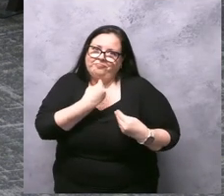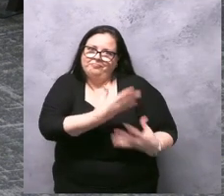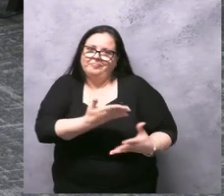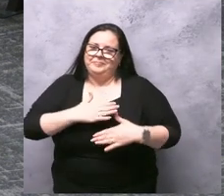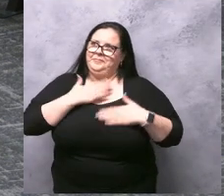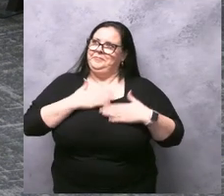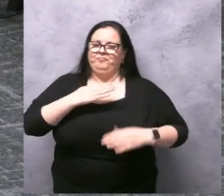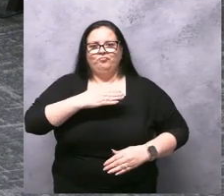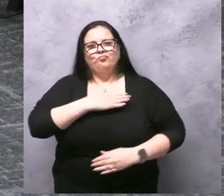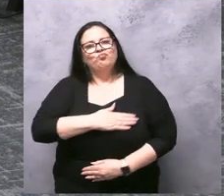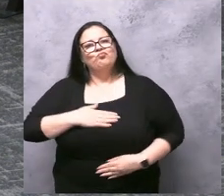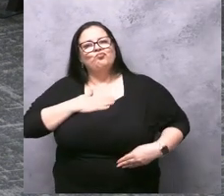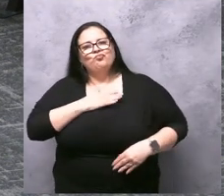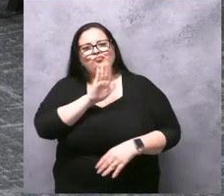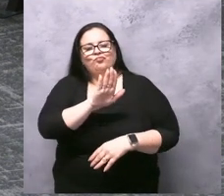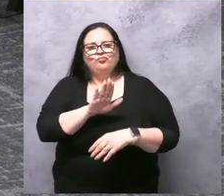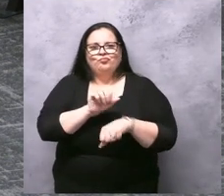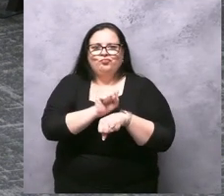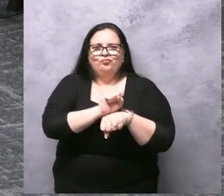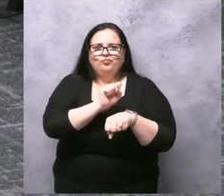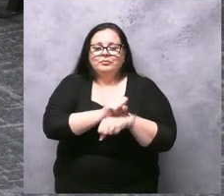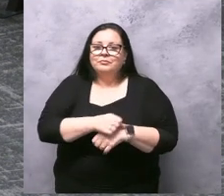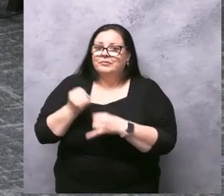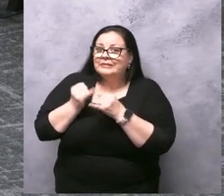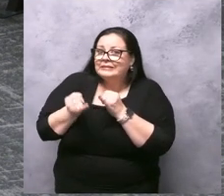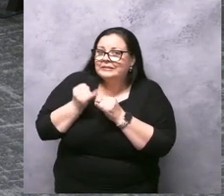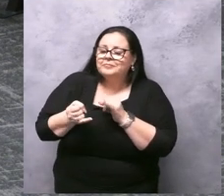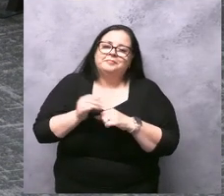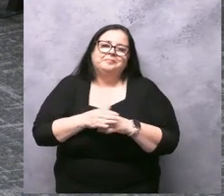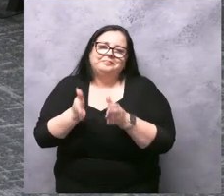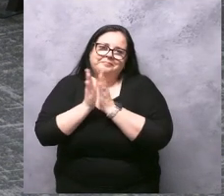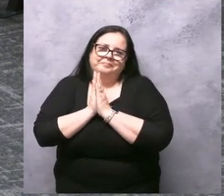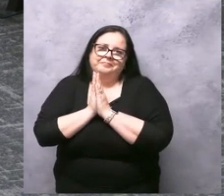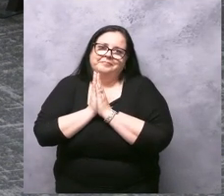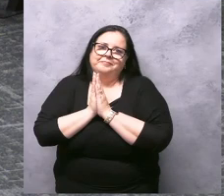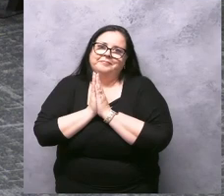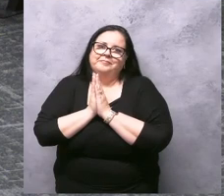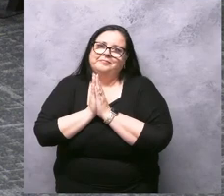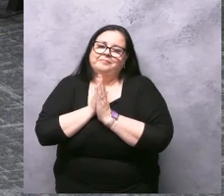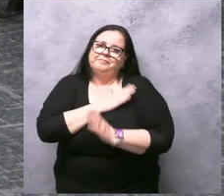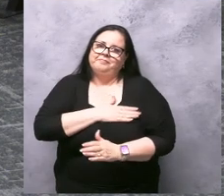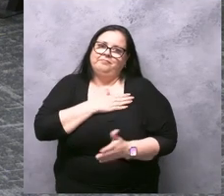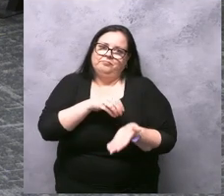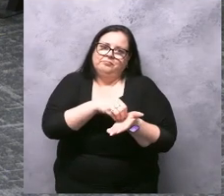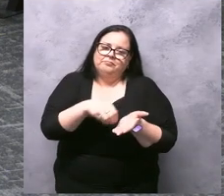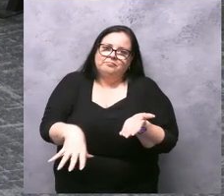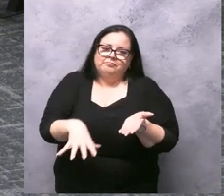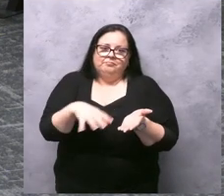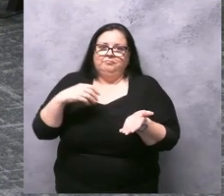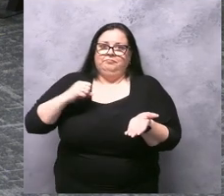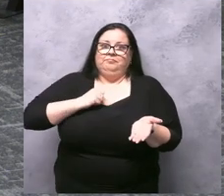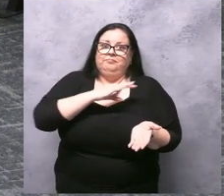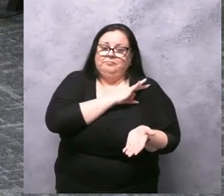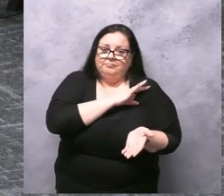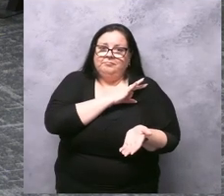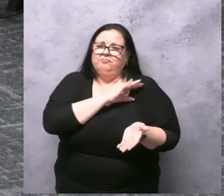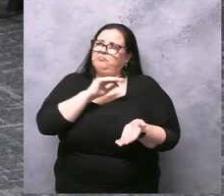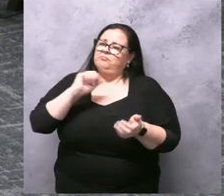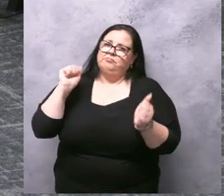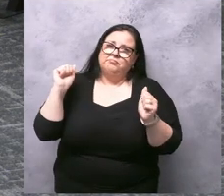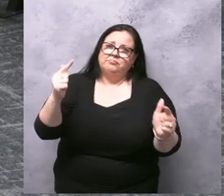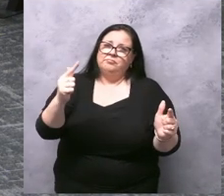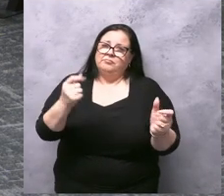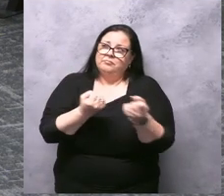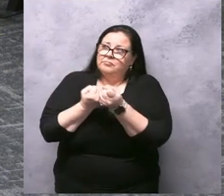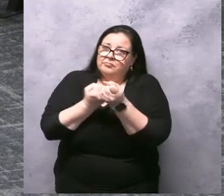their callings. Lastly, I ask you to keep the students, the faculty, and all of the